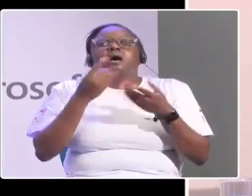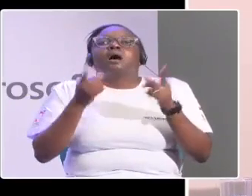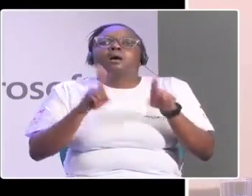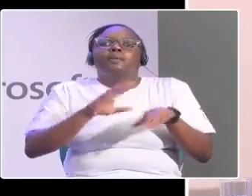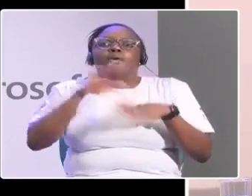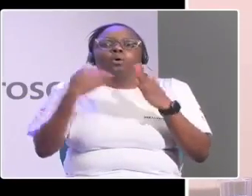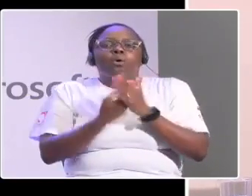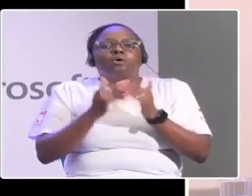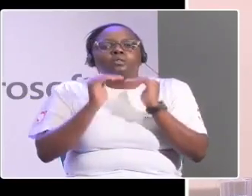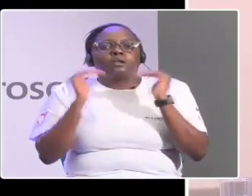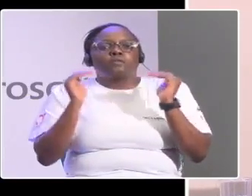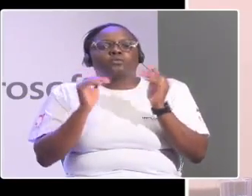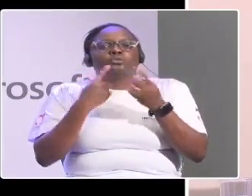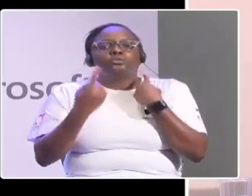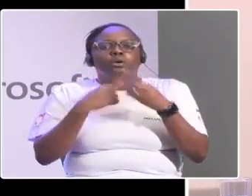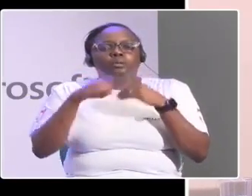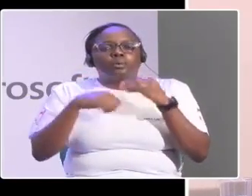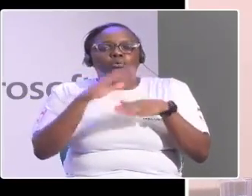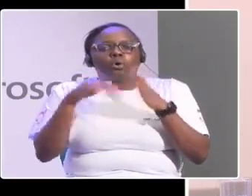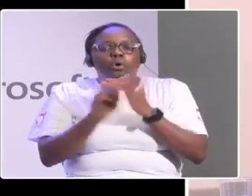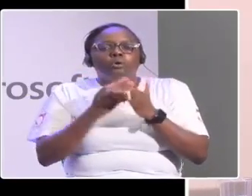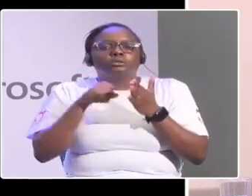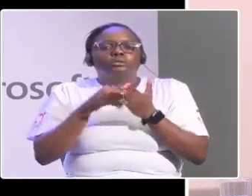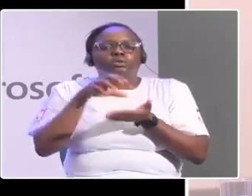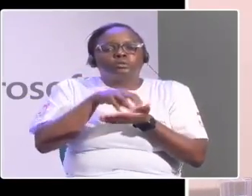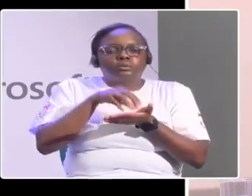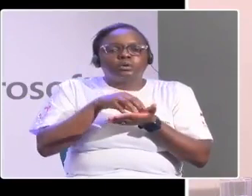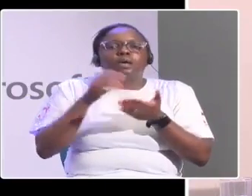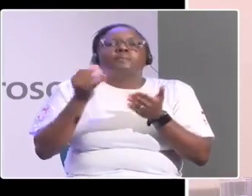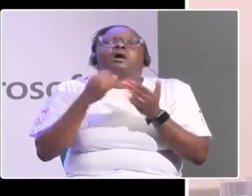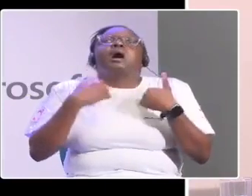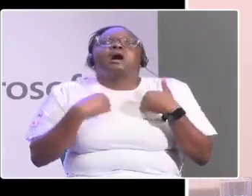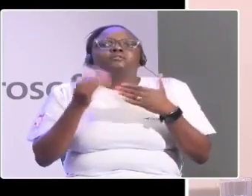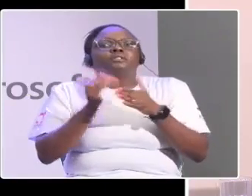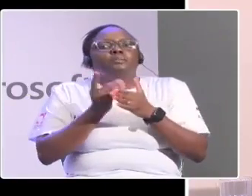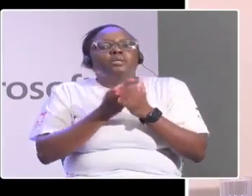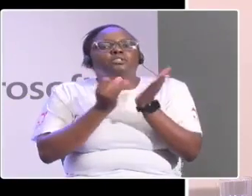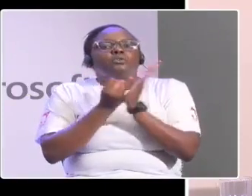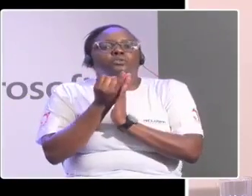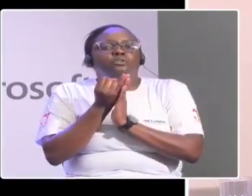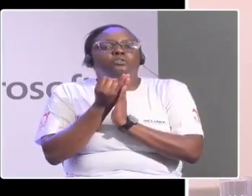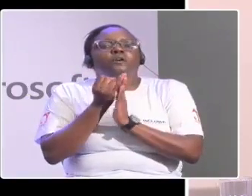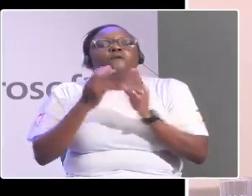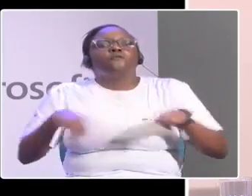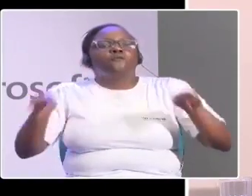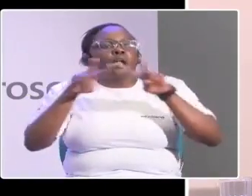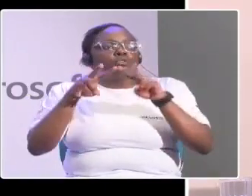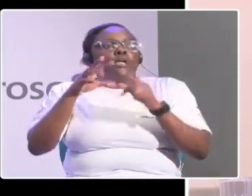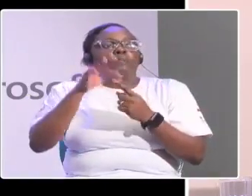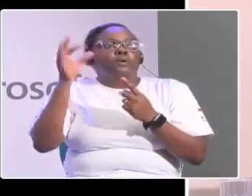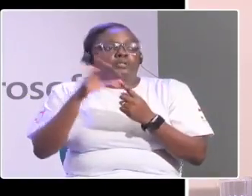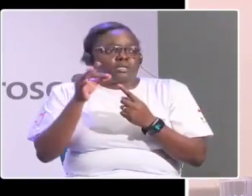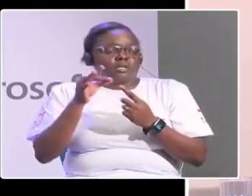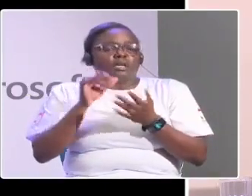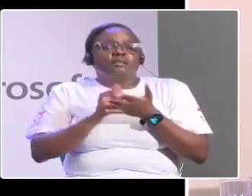levels. And we talk about this concept of how do we get accessibility and disability inclusion valued and prioritized at all levels.